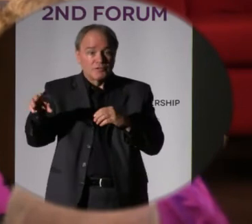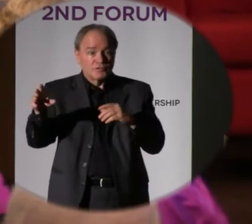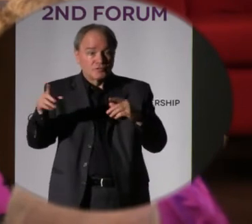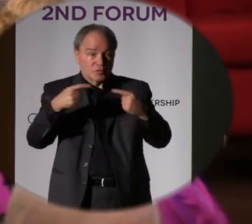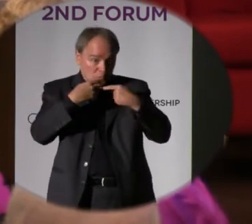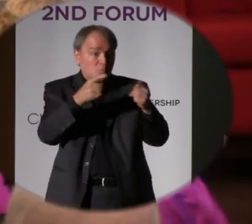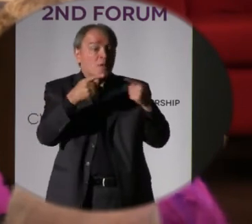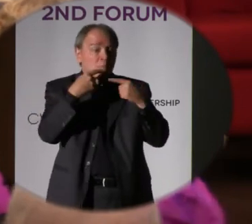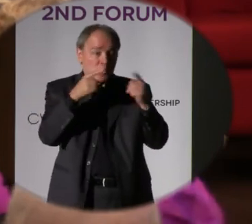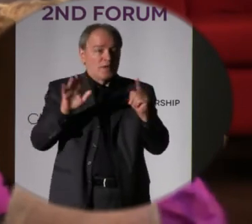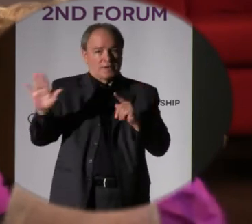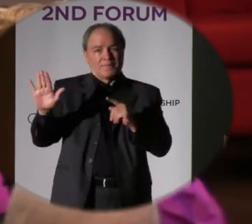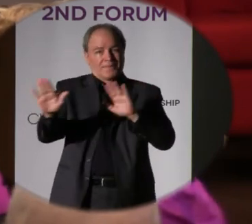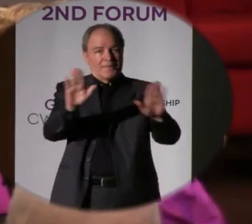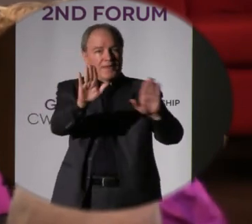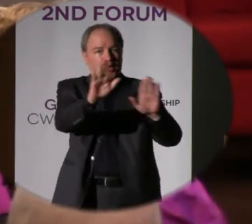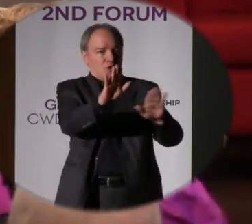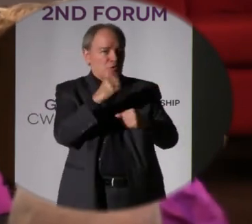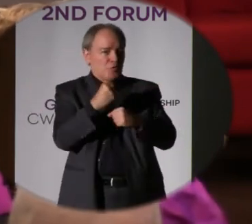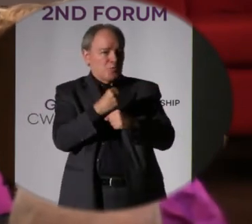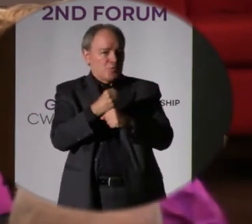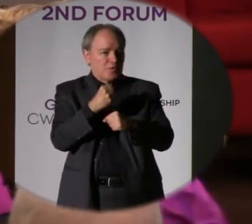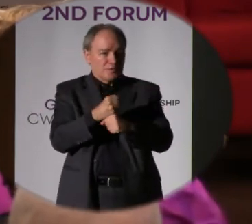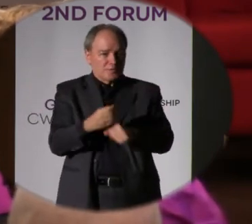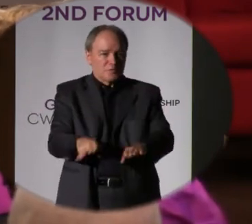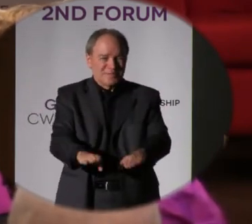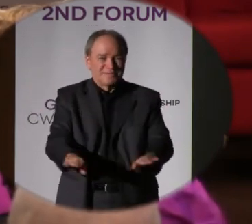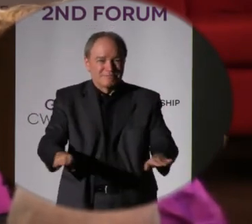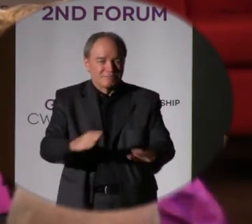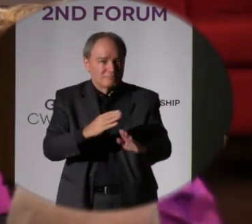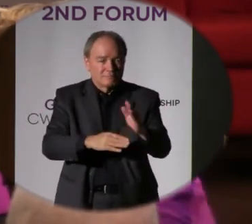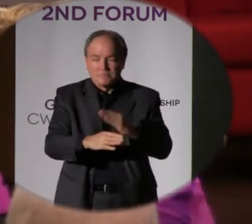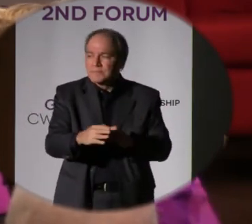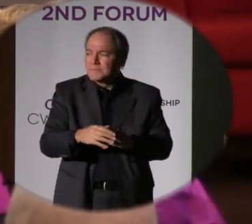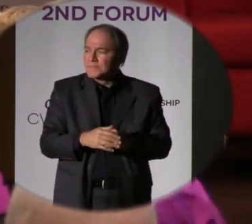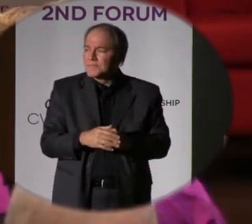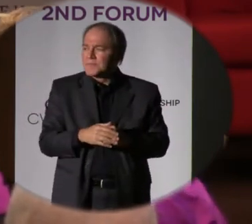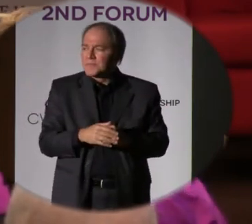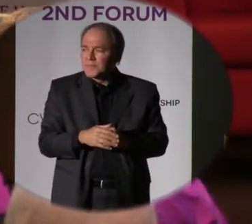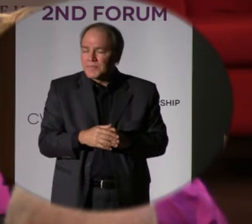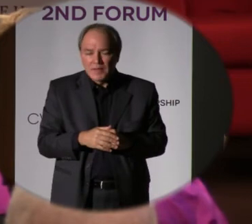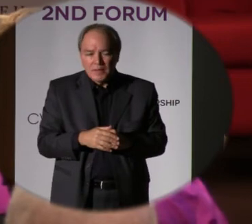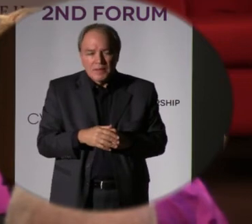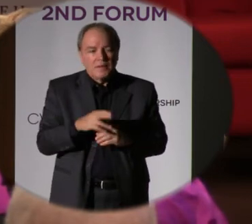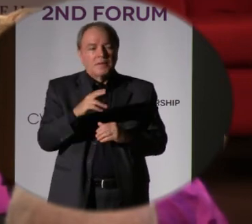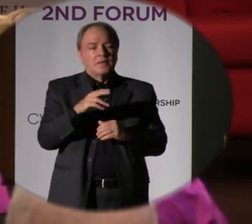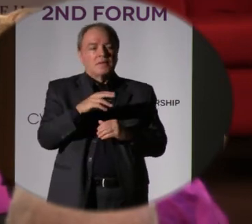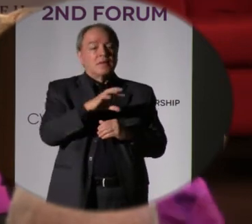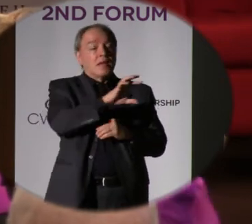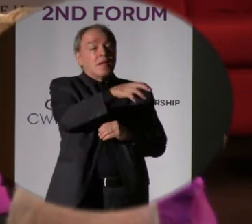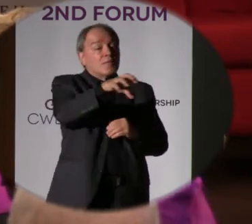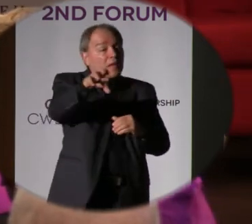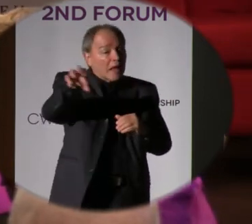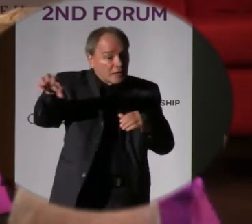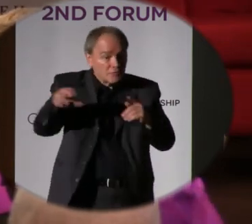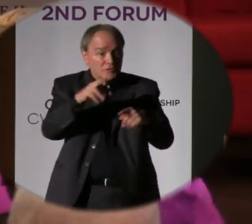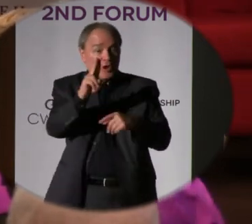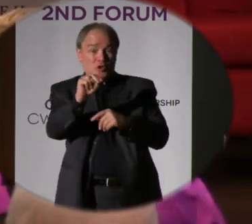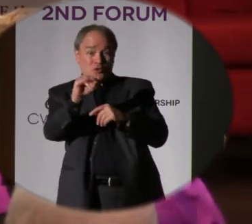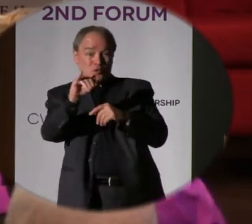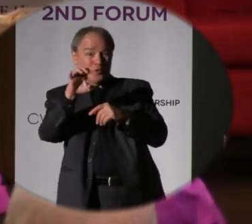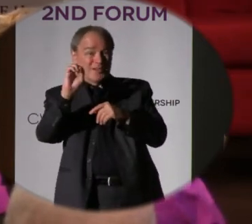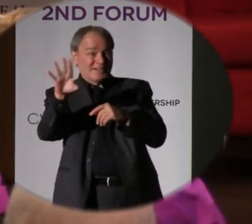disabilities, 85 UNICEF country offices last year reporting serious work in this field.